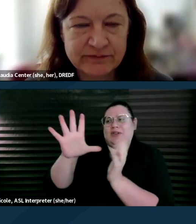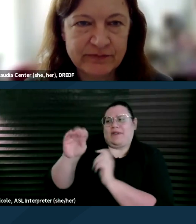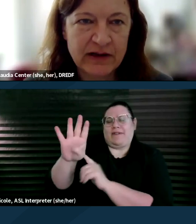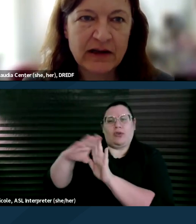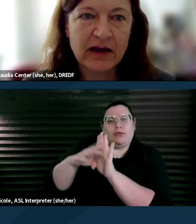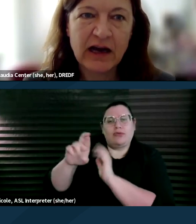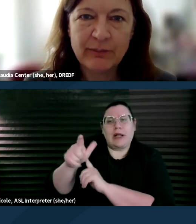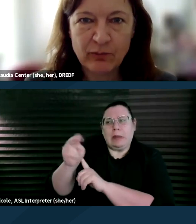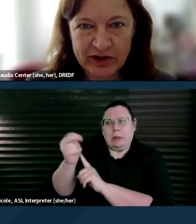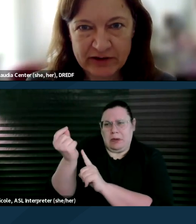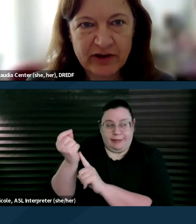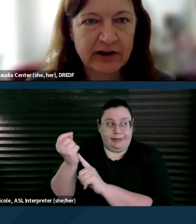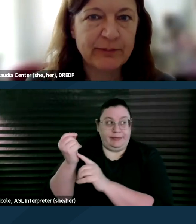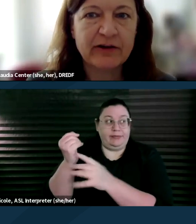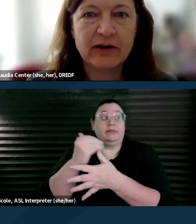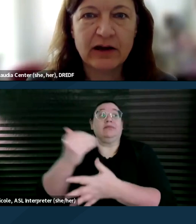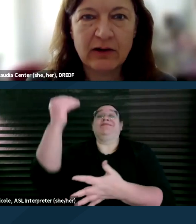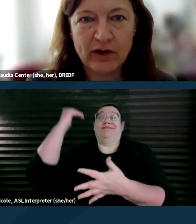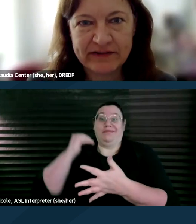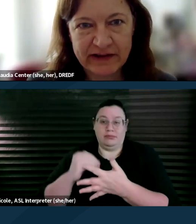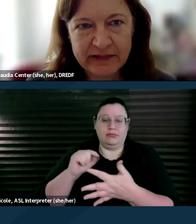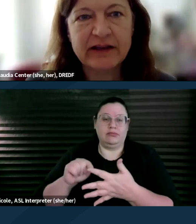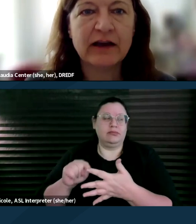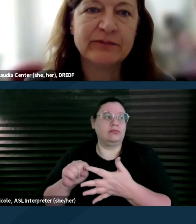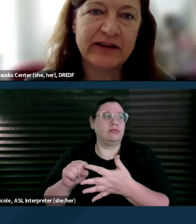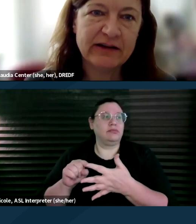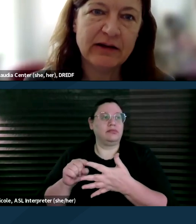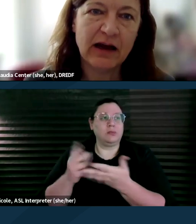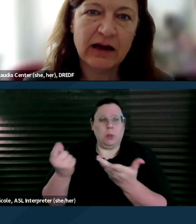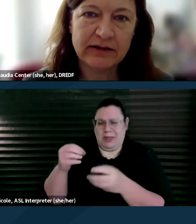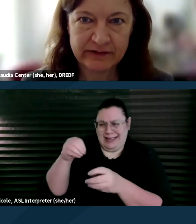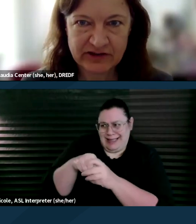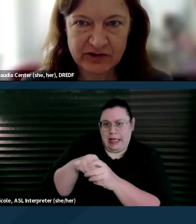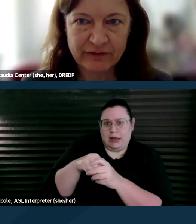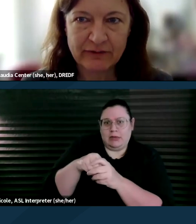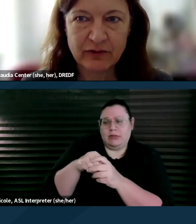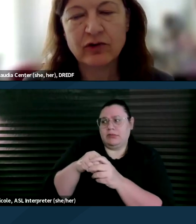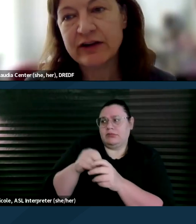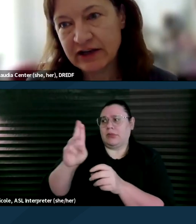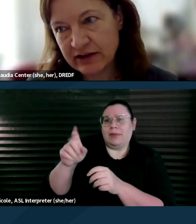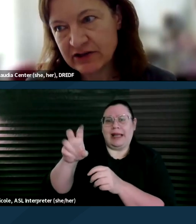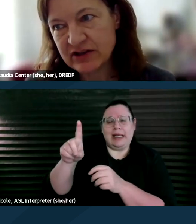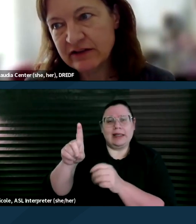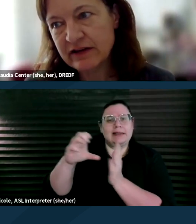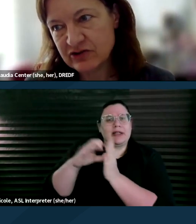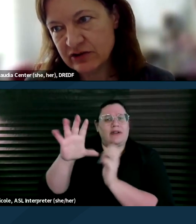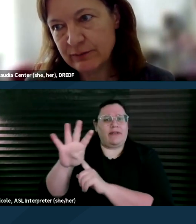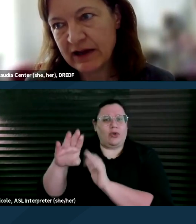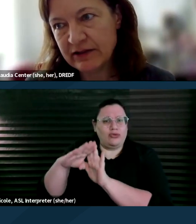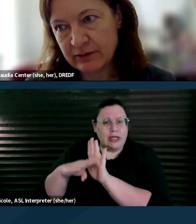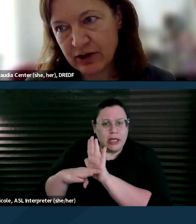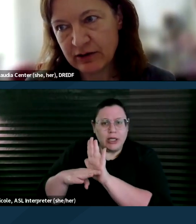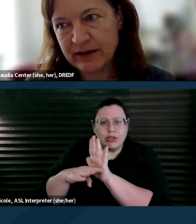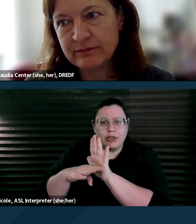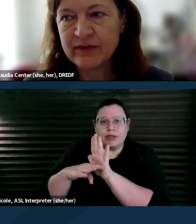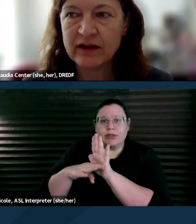regulations? We're going to talk about what's in the updated Section 504 regulations issued